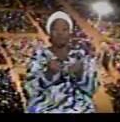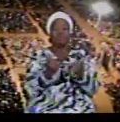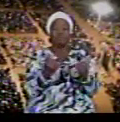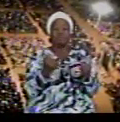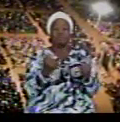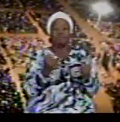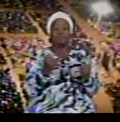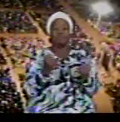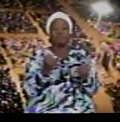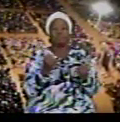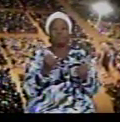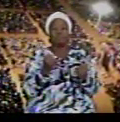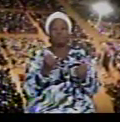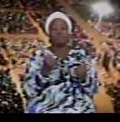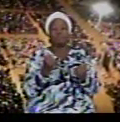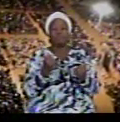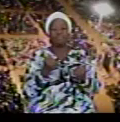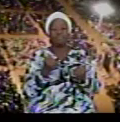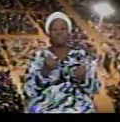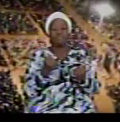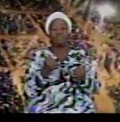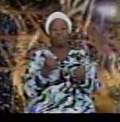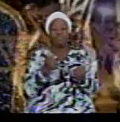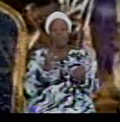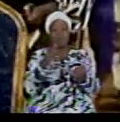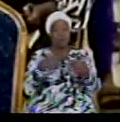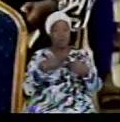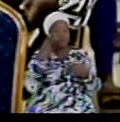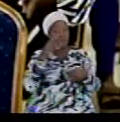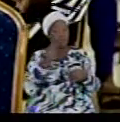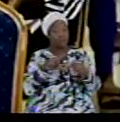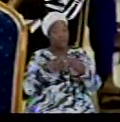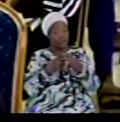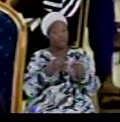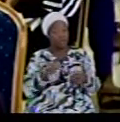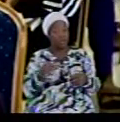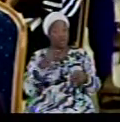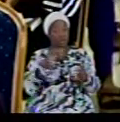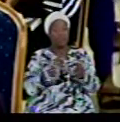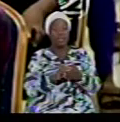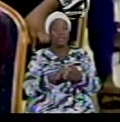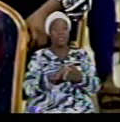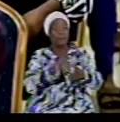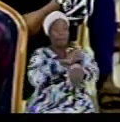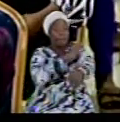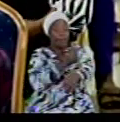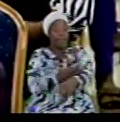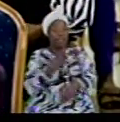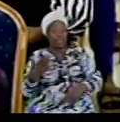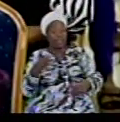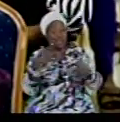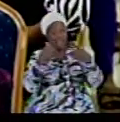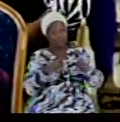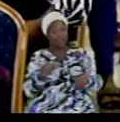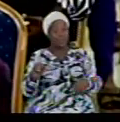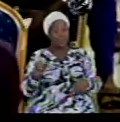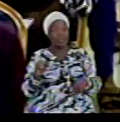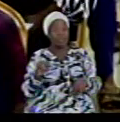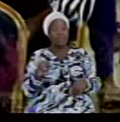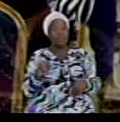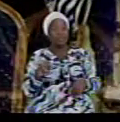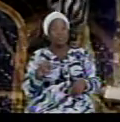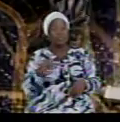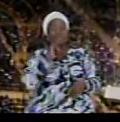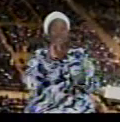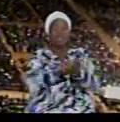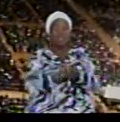eyes closed. You see, the beginning of that mighty thing happening is that they